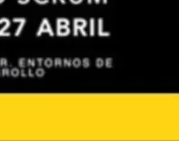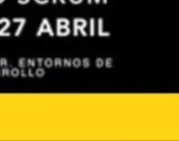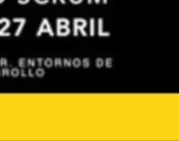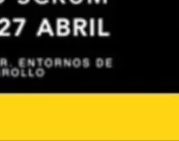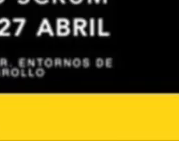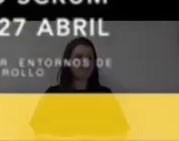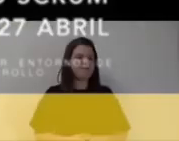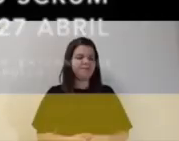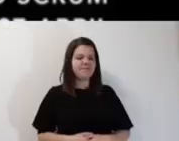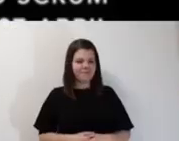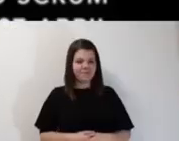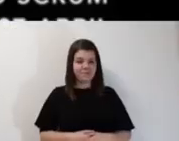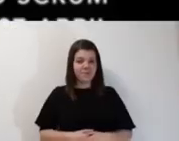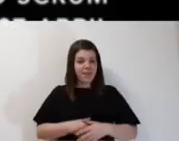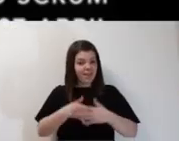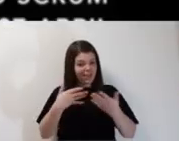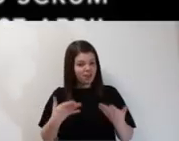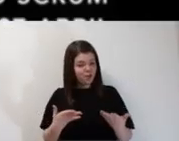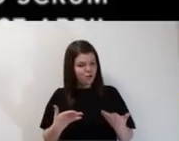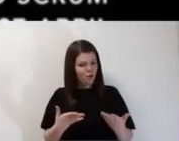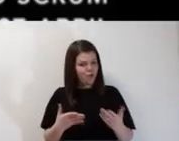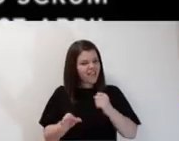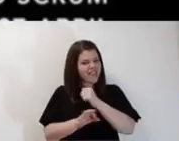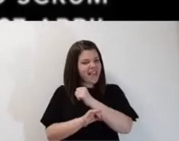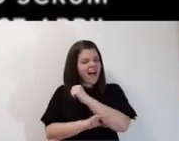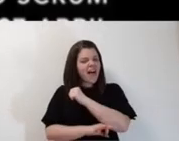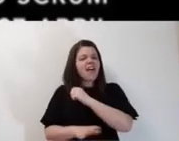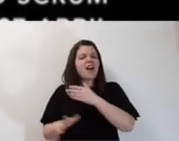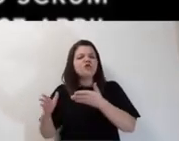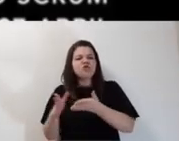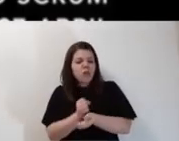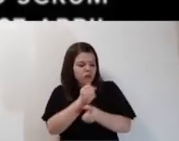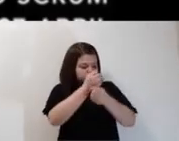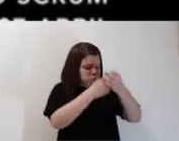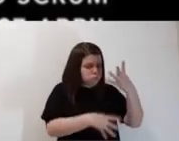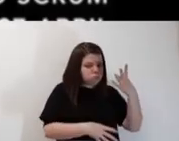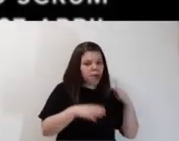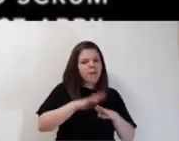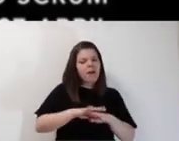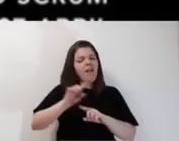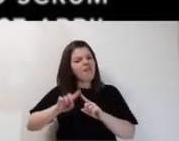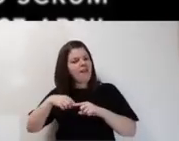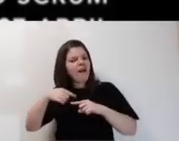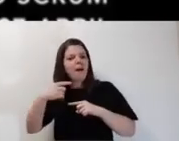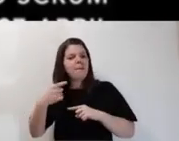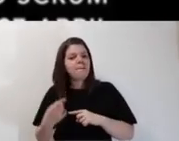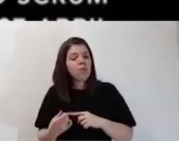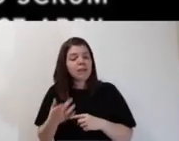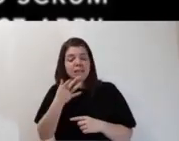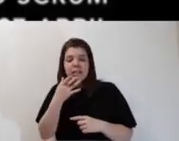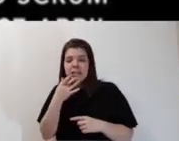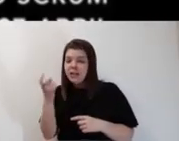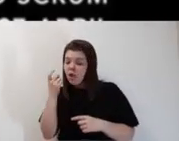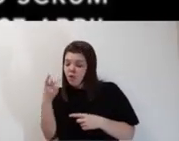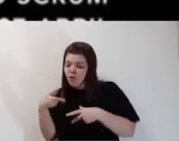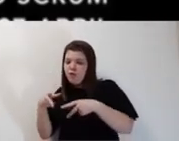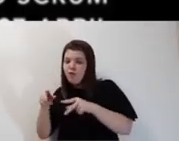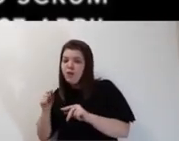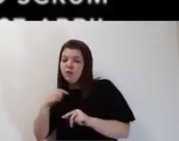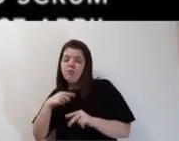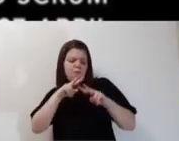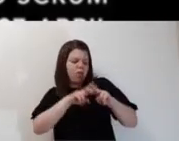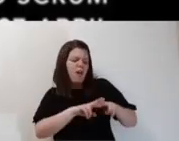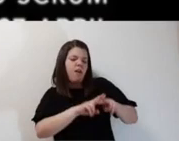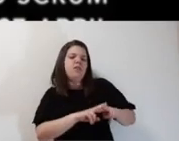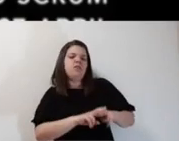So I had all issues, small learning task, in every issue, small to-do list, in order to be checked every time